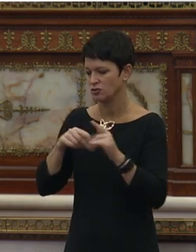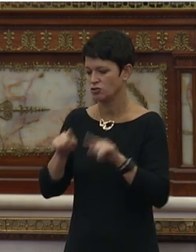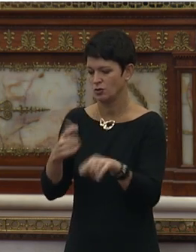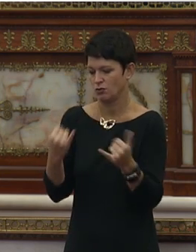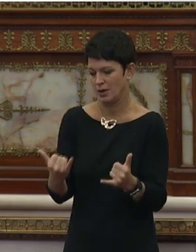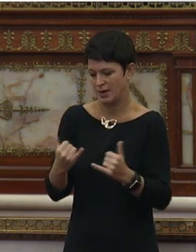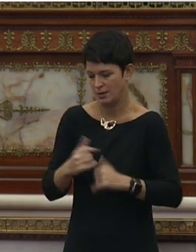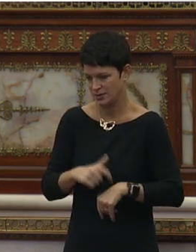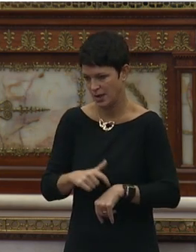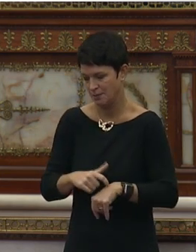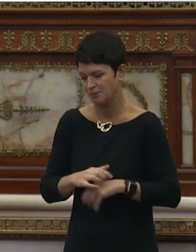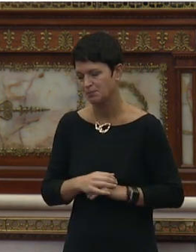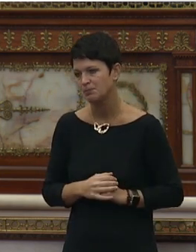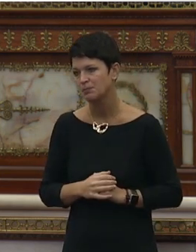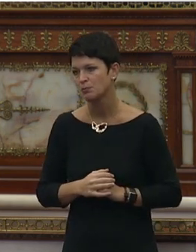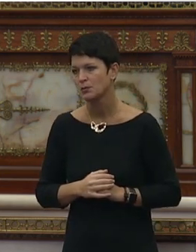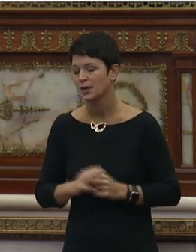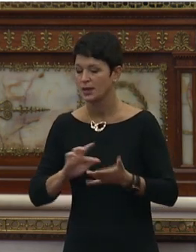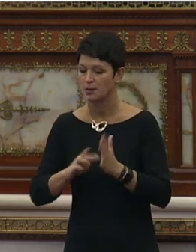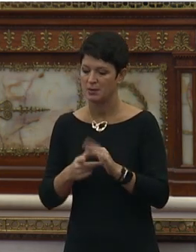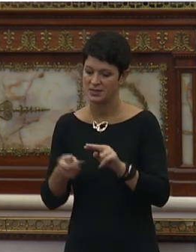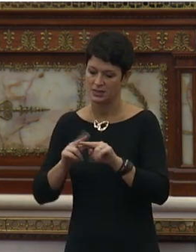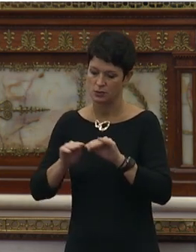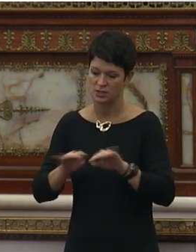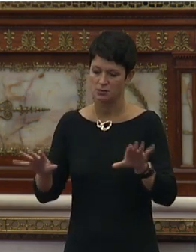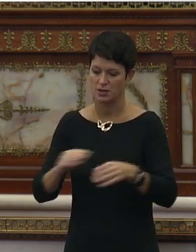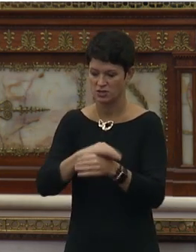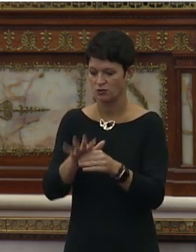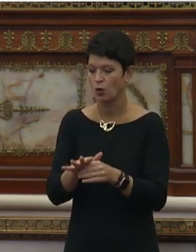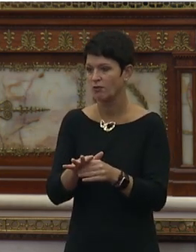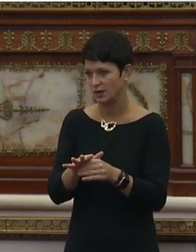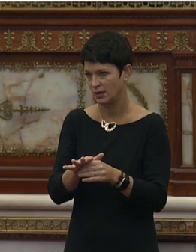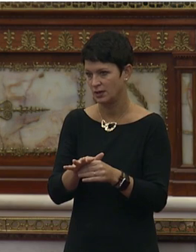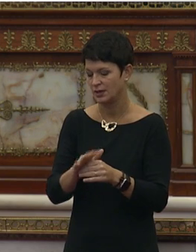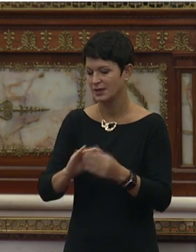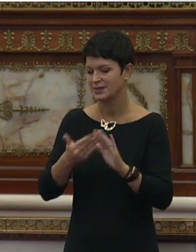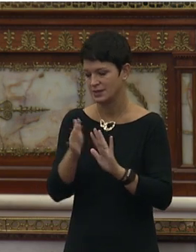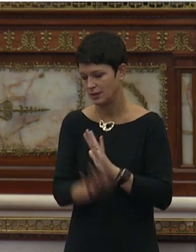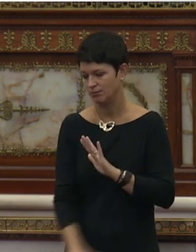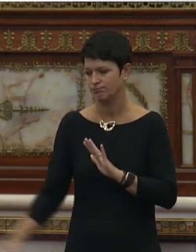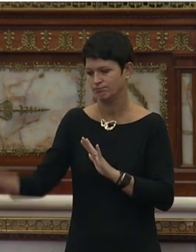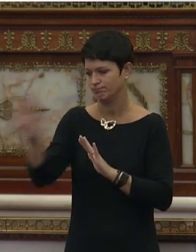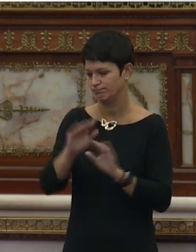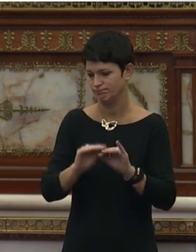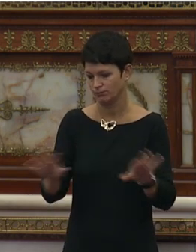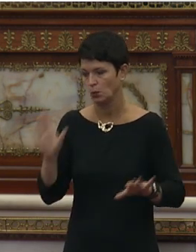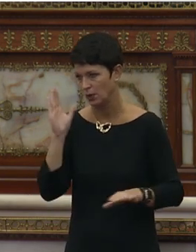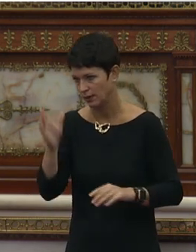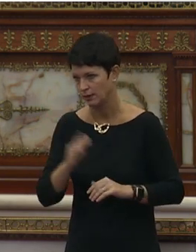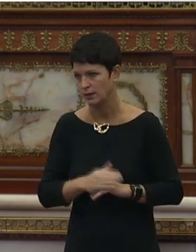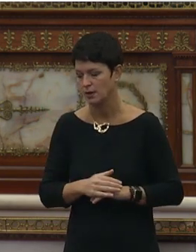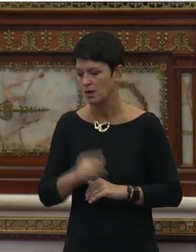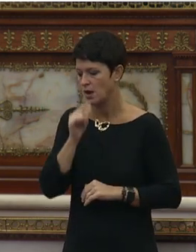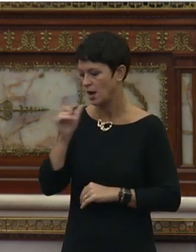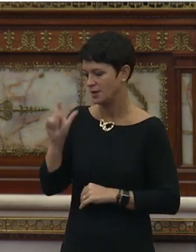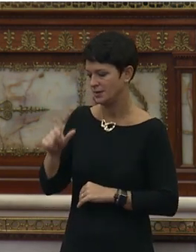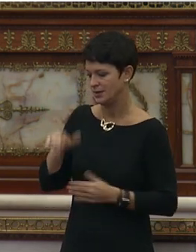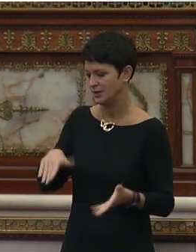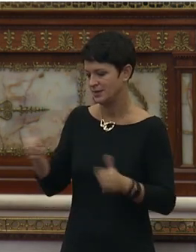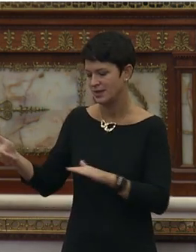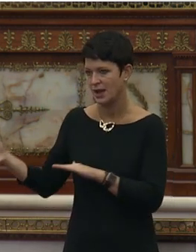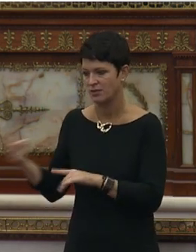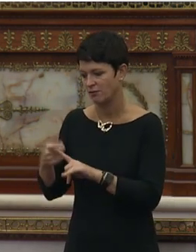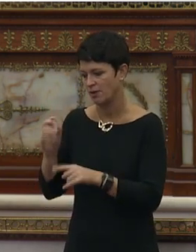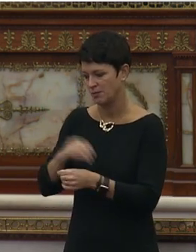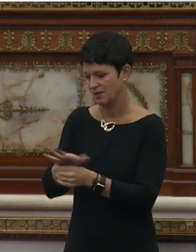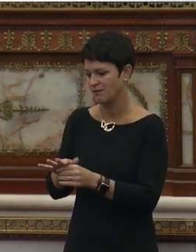time. It means increased spread of COVID-19 citywide. It means unnecessary deaths from